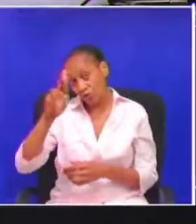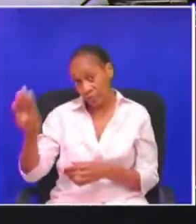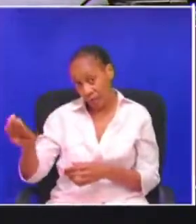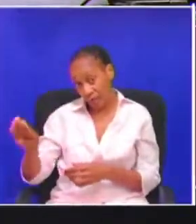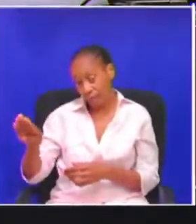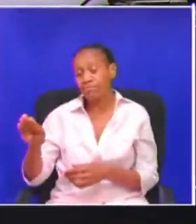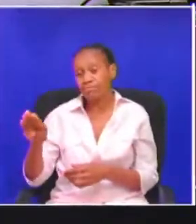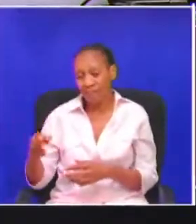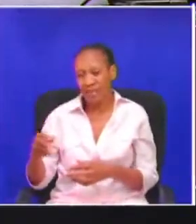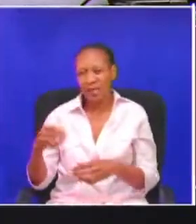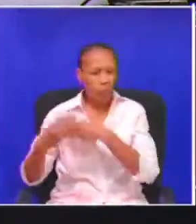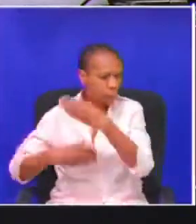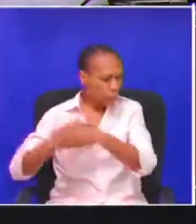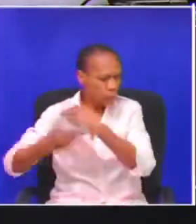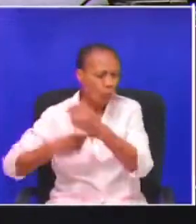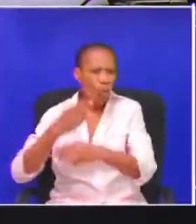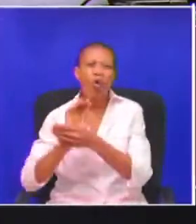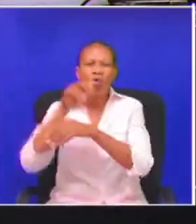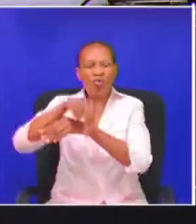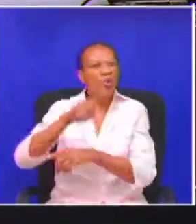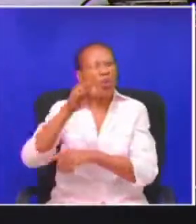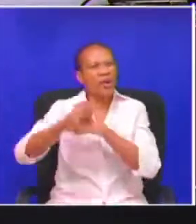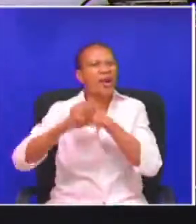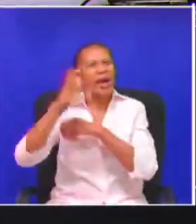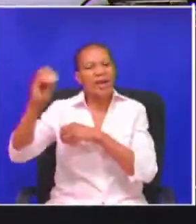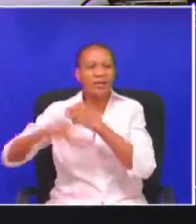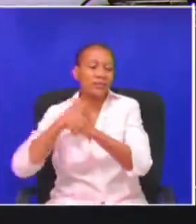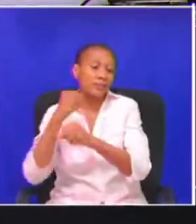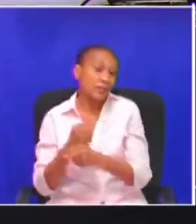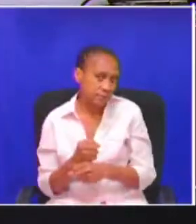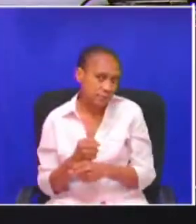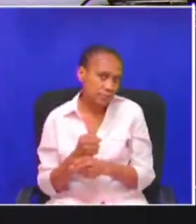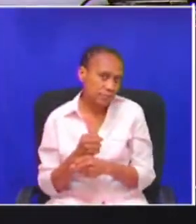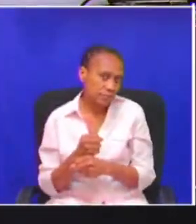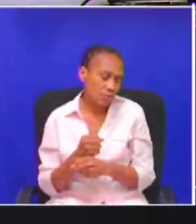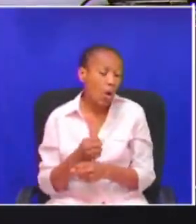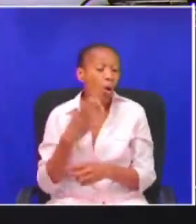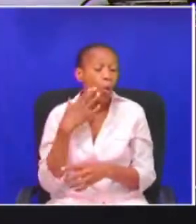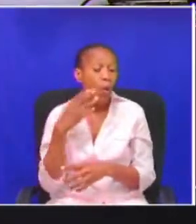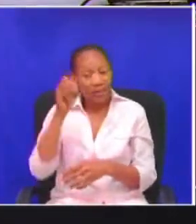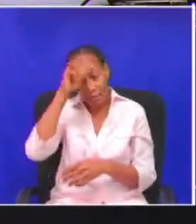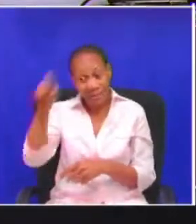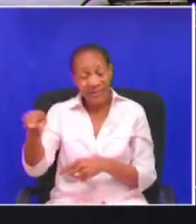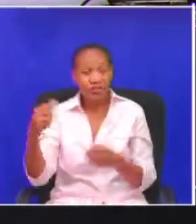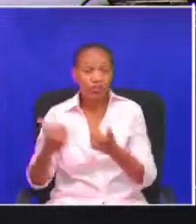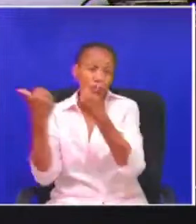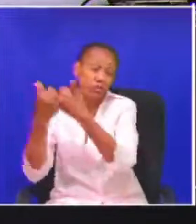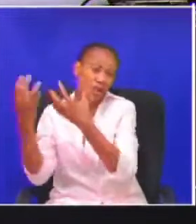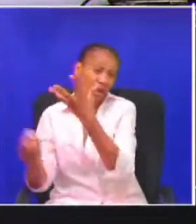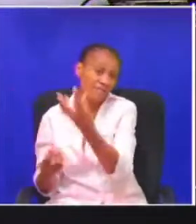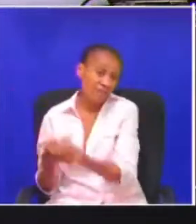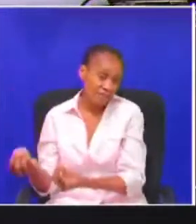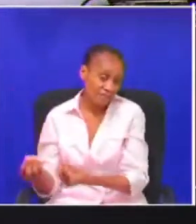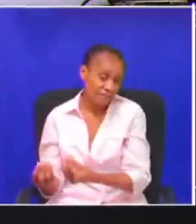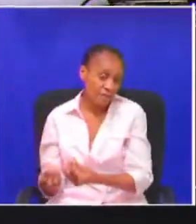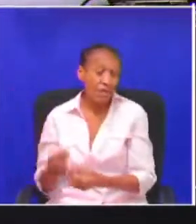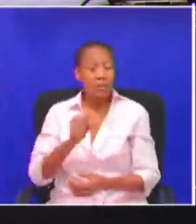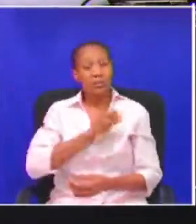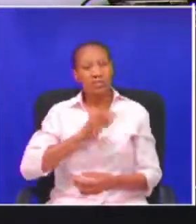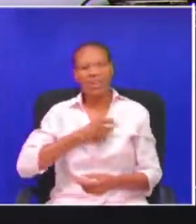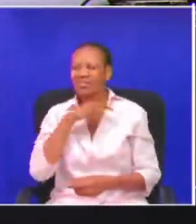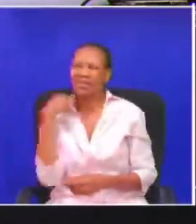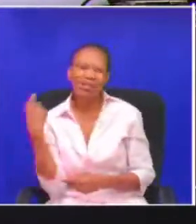for almost 100 years. And when they have faced these challenges, workers getting